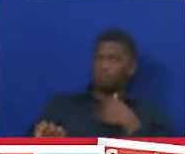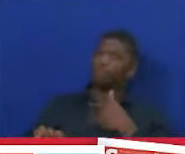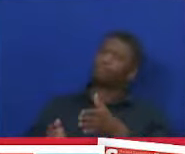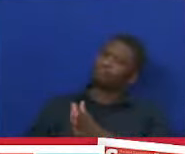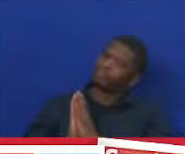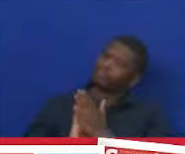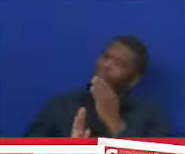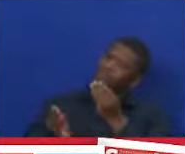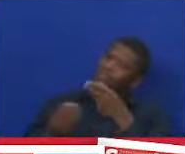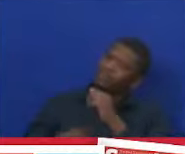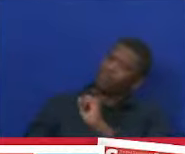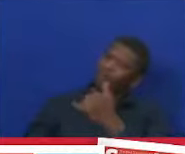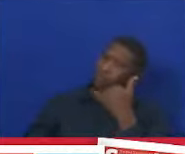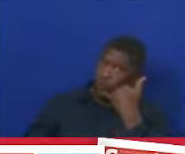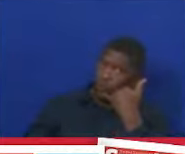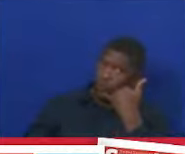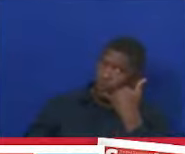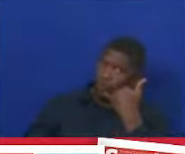And